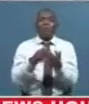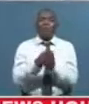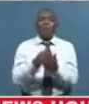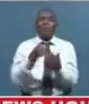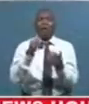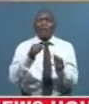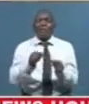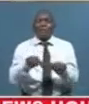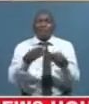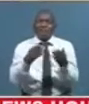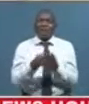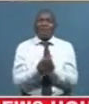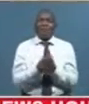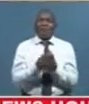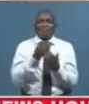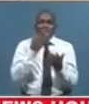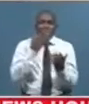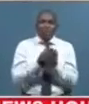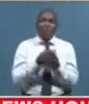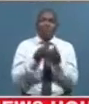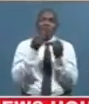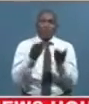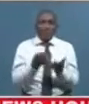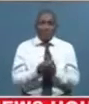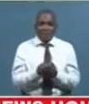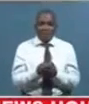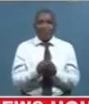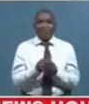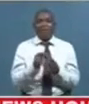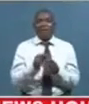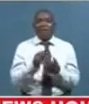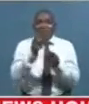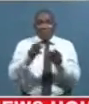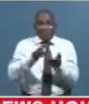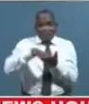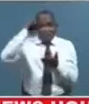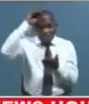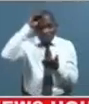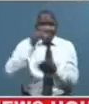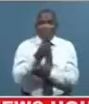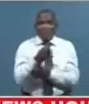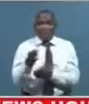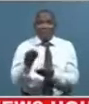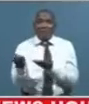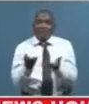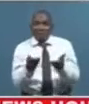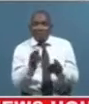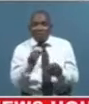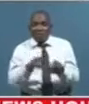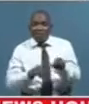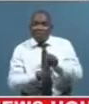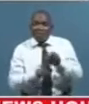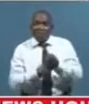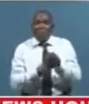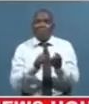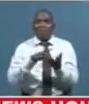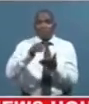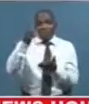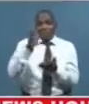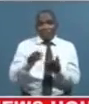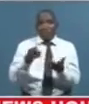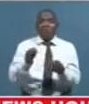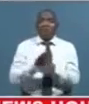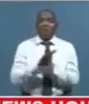to provide scholarly information resources, learning spaces, facility and services to support the university's business